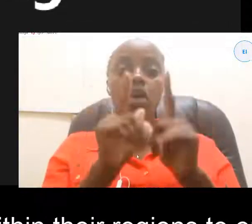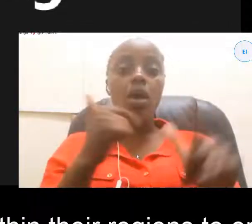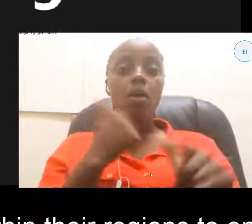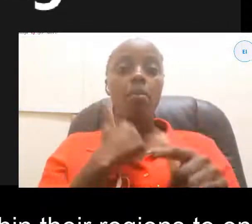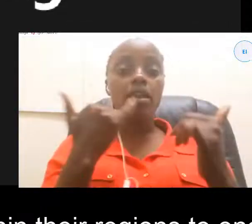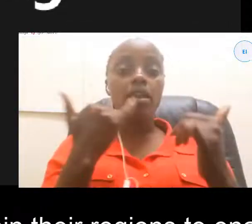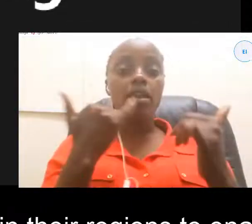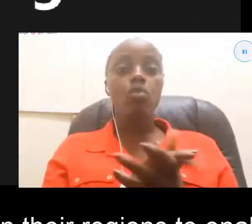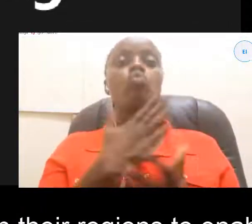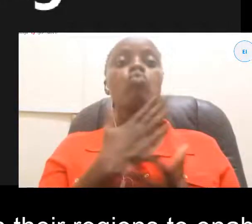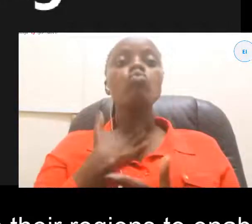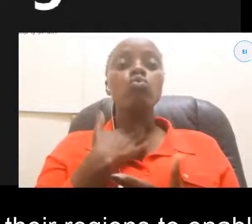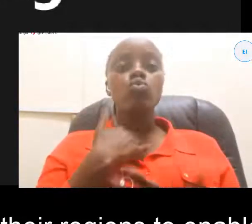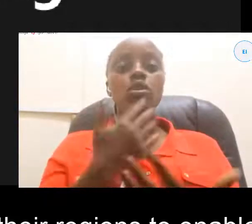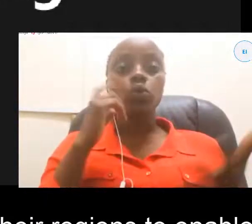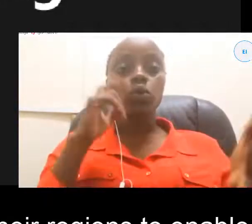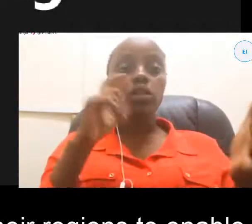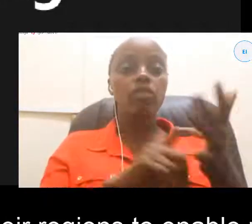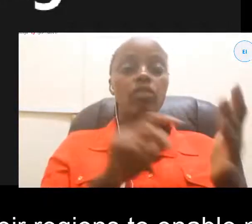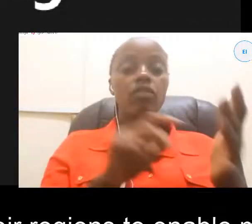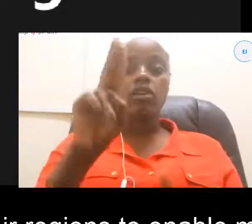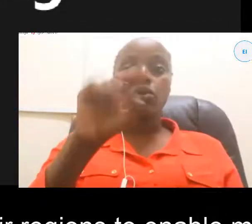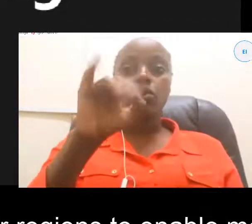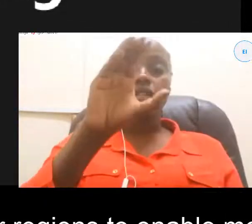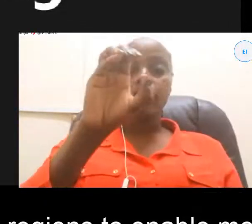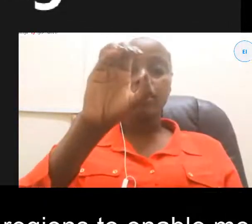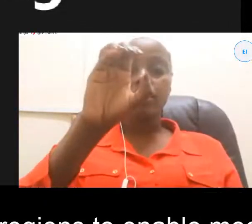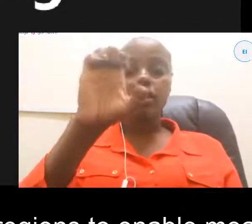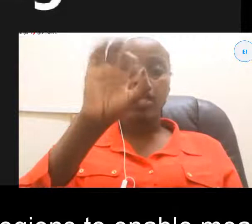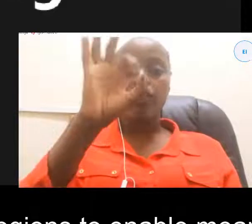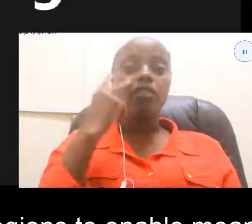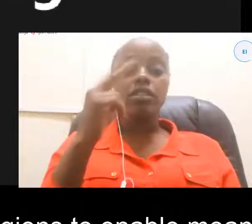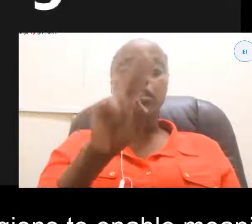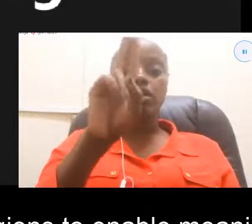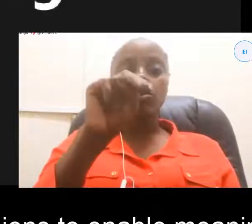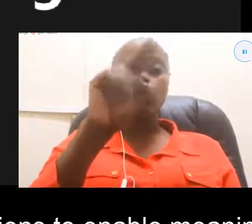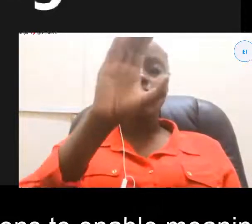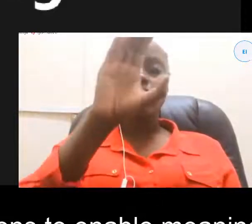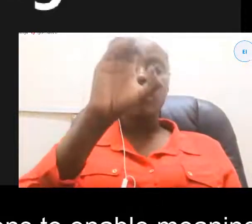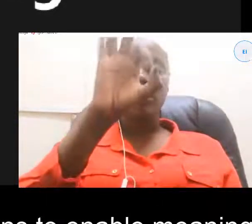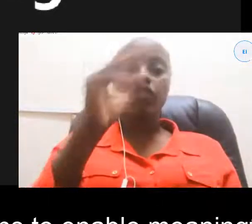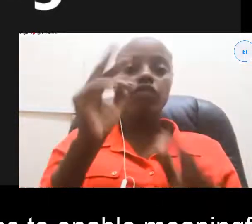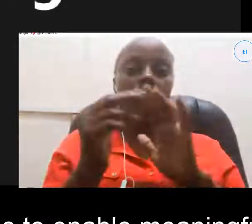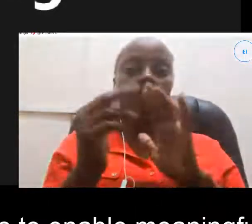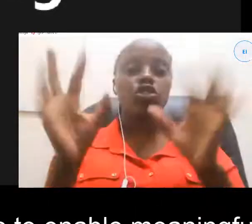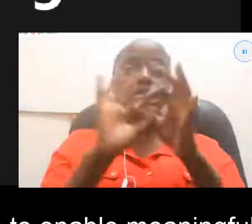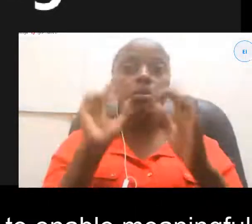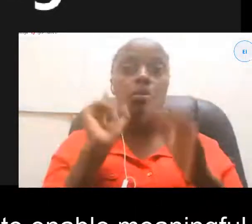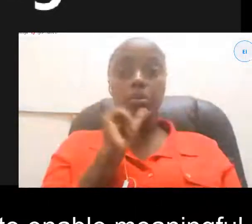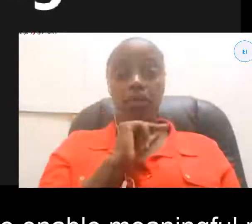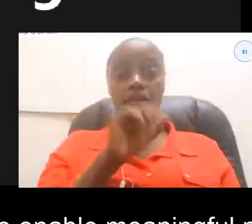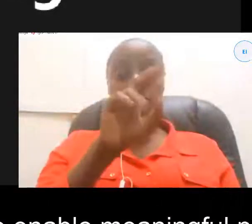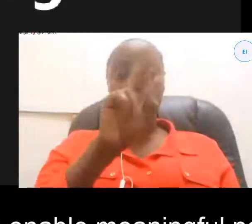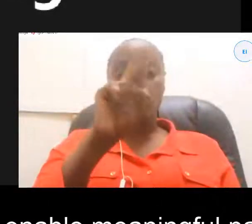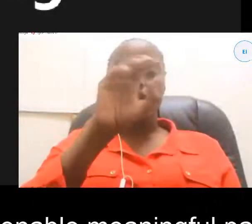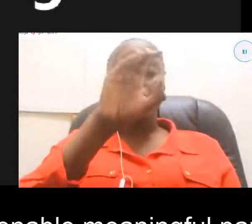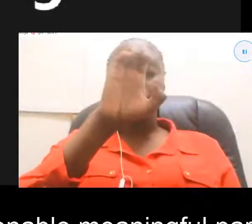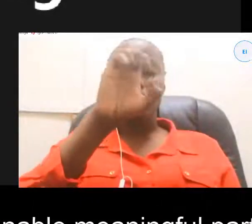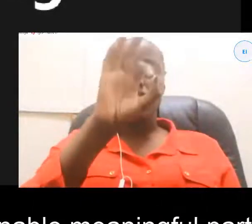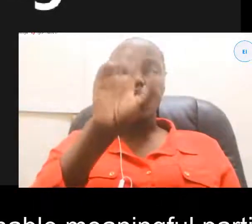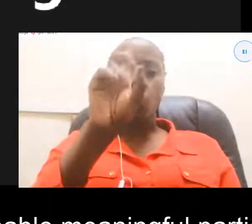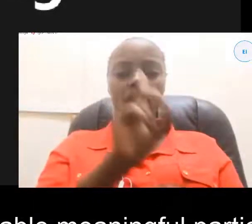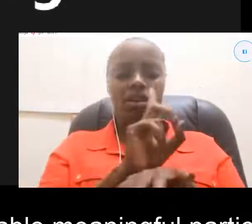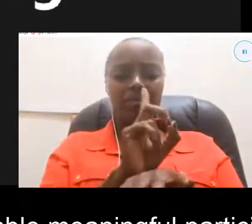to recognize UNICEF. I see UNICEF has joined us. If the representative for UNICEF can make a 1 minute